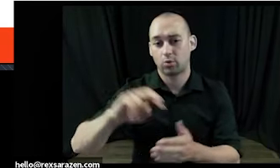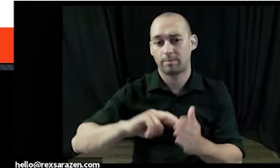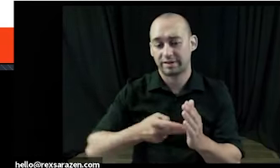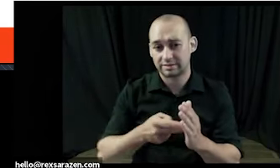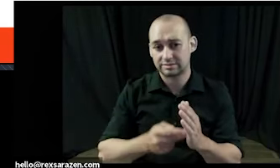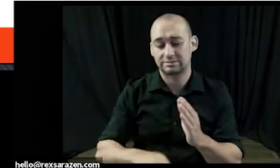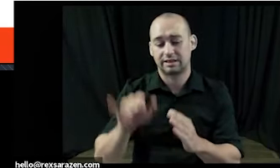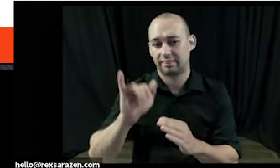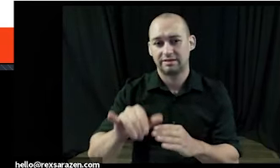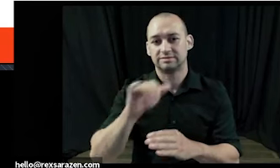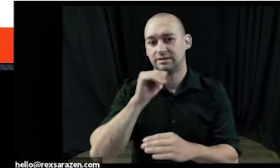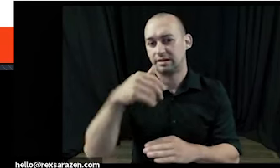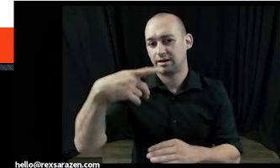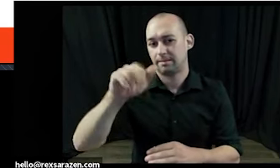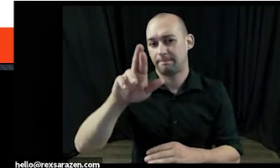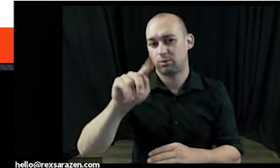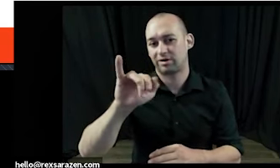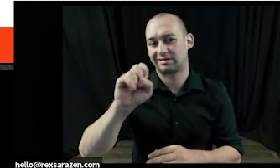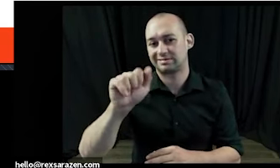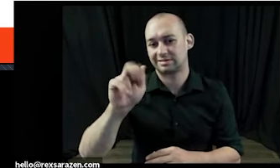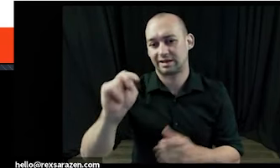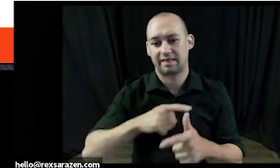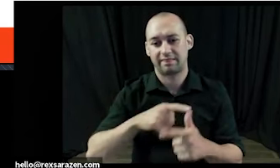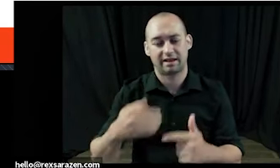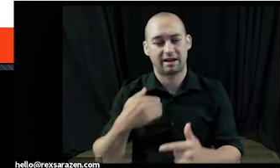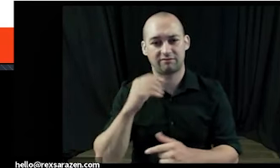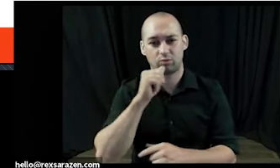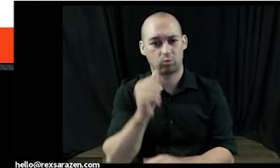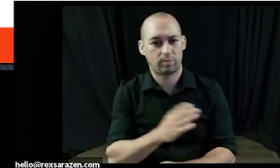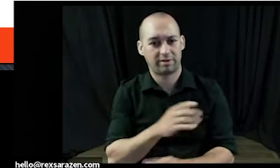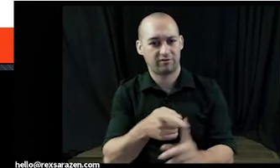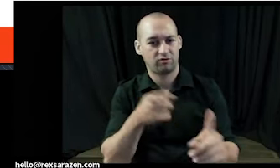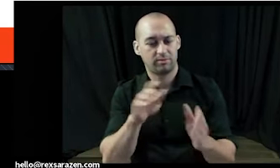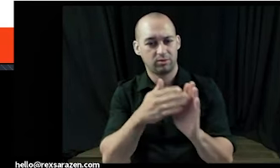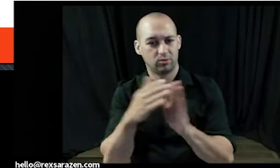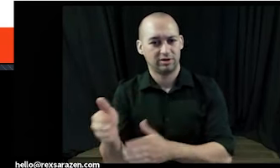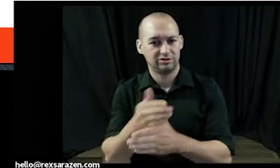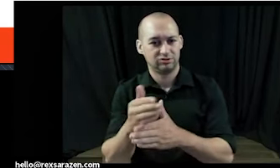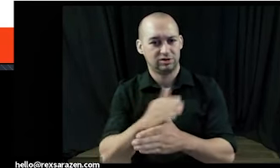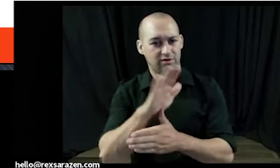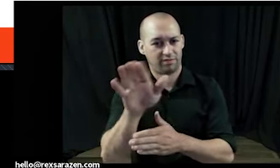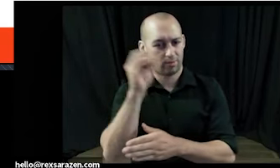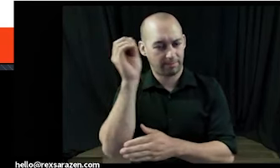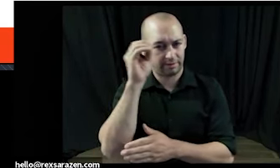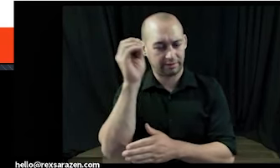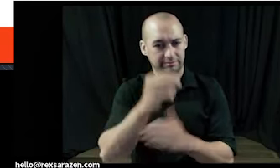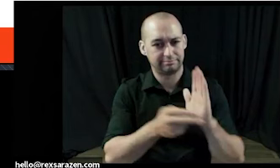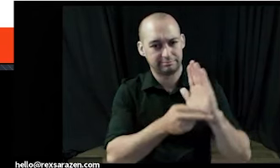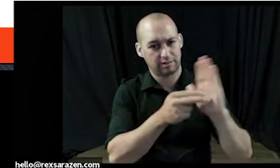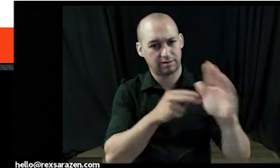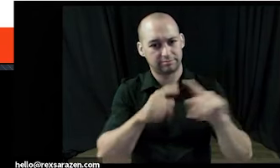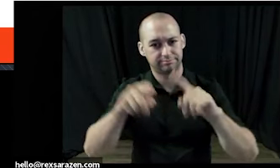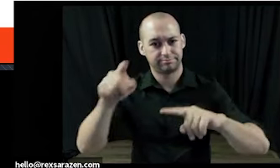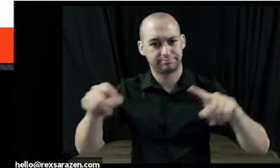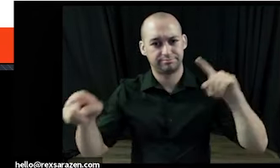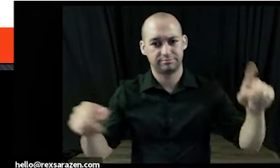completely nonpartisan. And then we host women from our community to share their opinions so we can highlight the diverse set